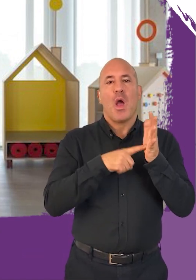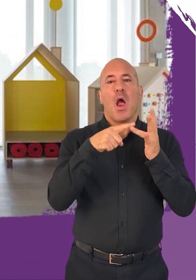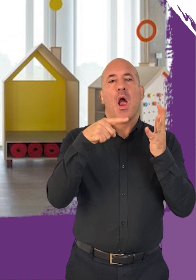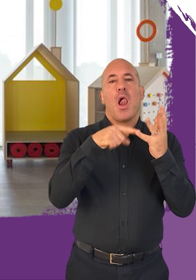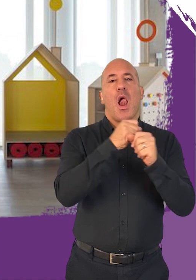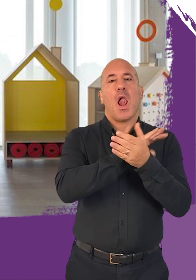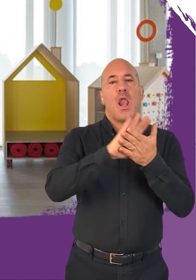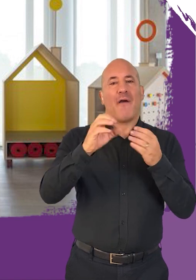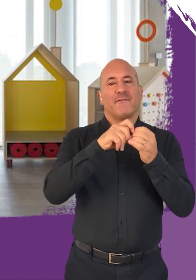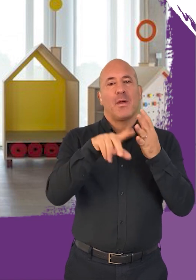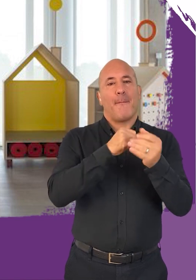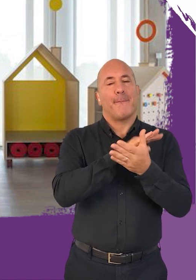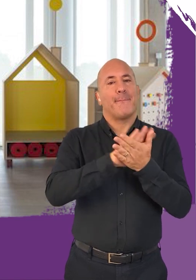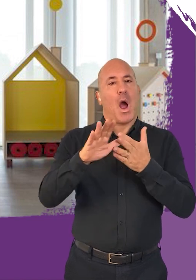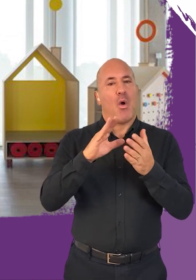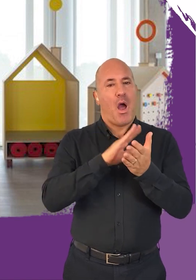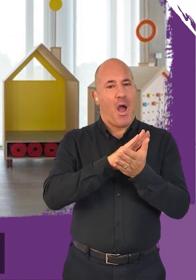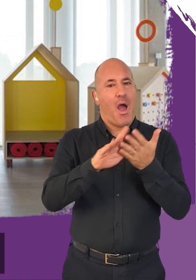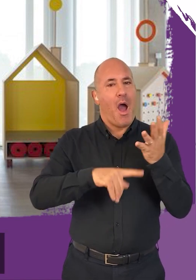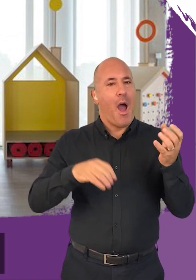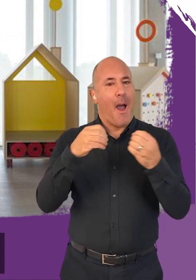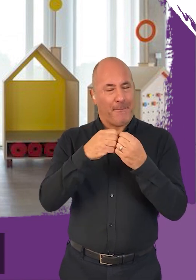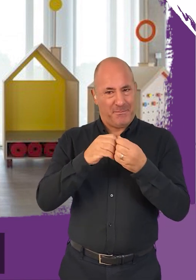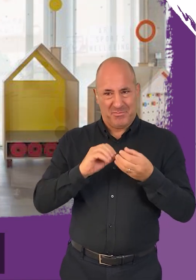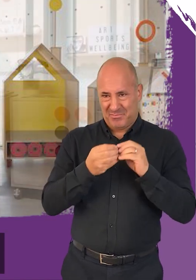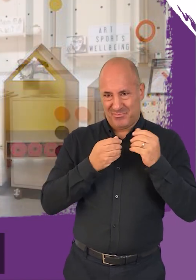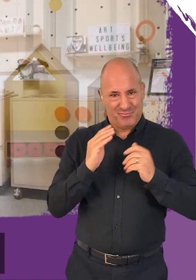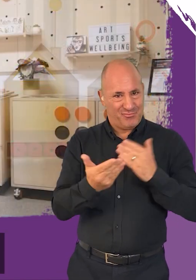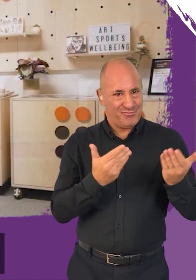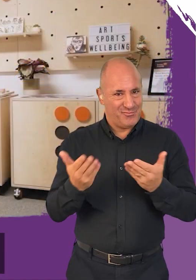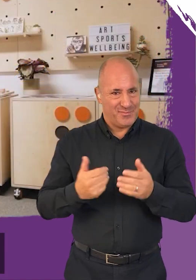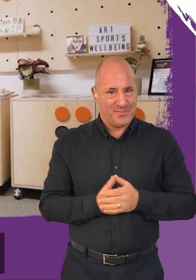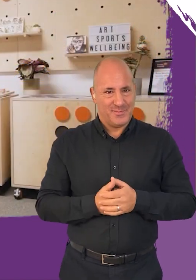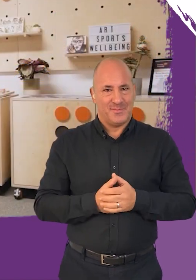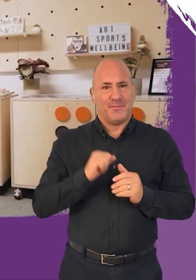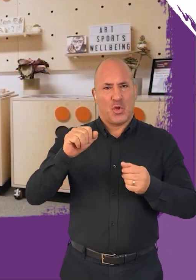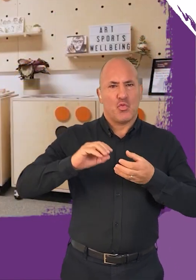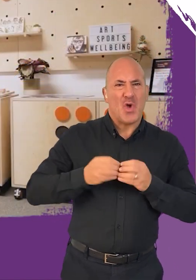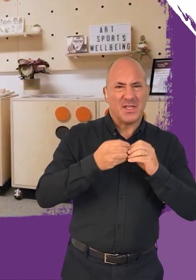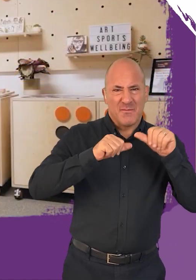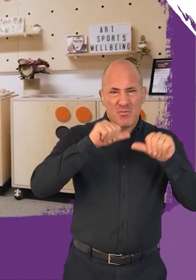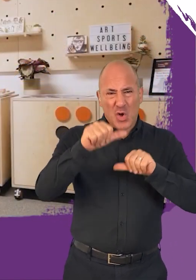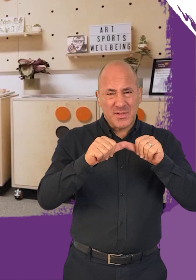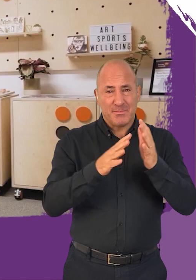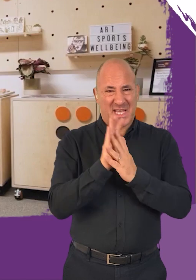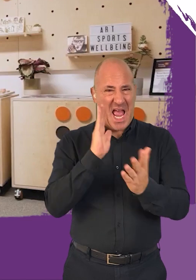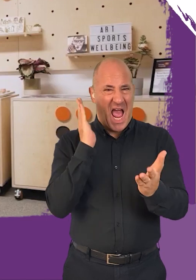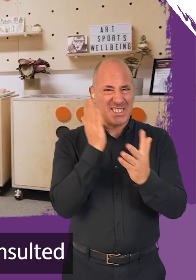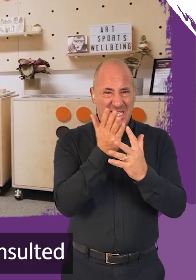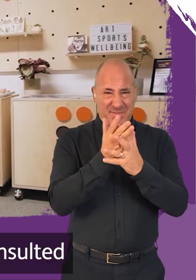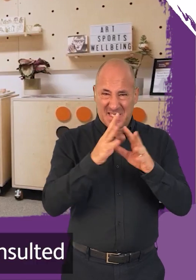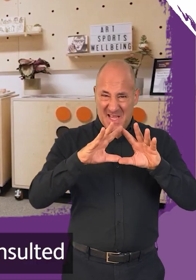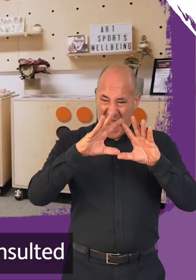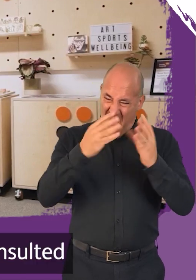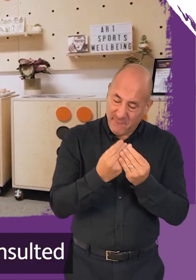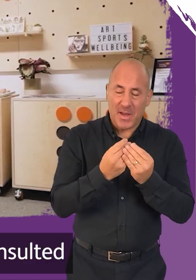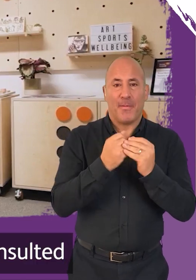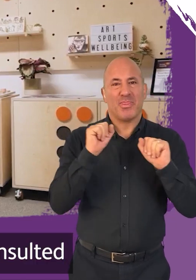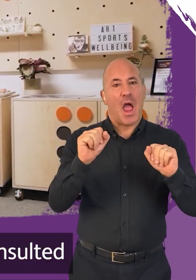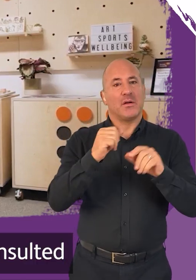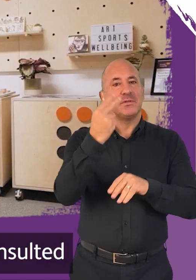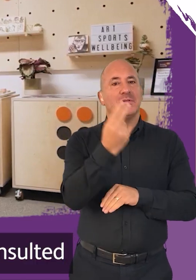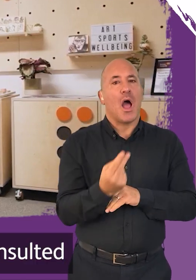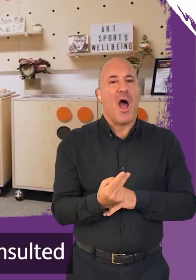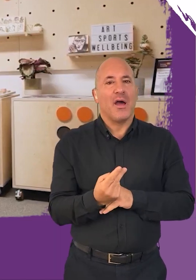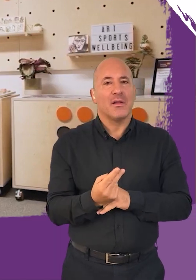as our Loughborough hub. Their creative process ensures accessibility is at the heart of how they approach design, making sure those who